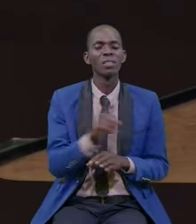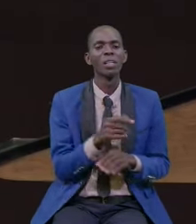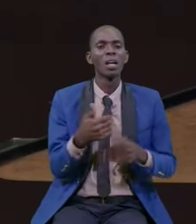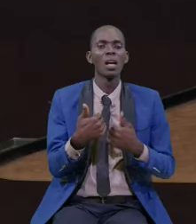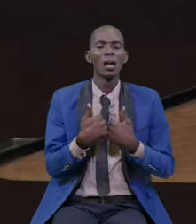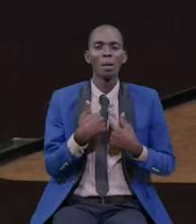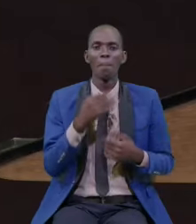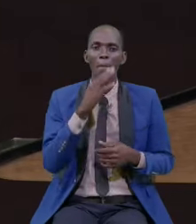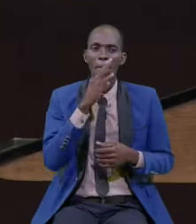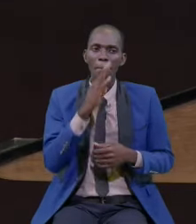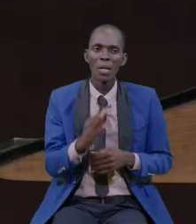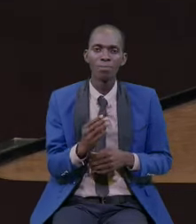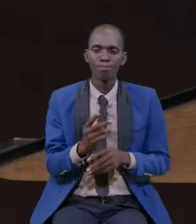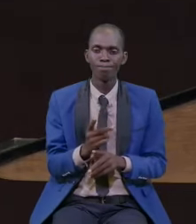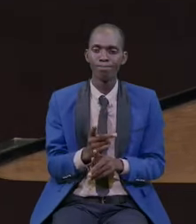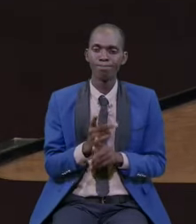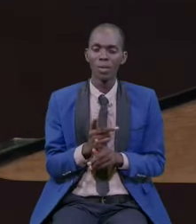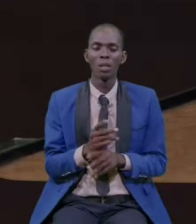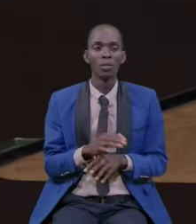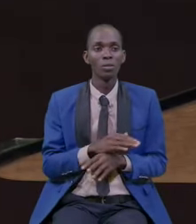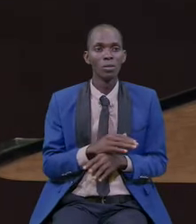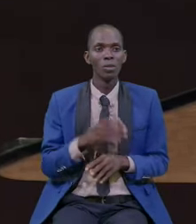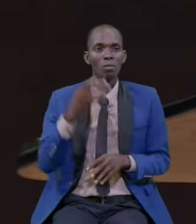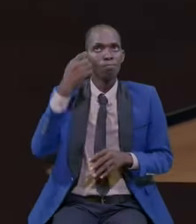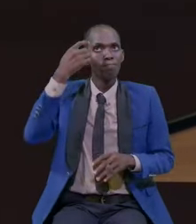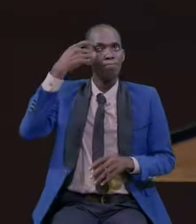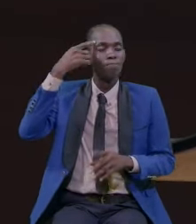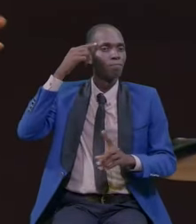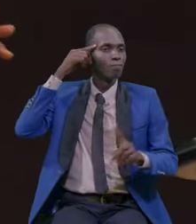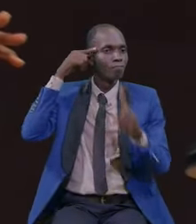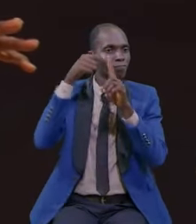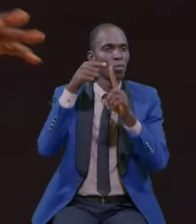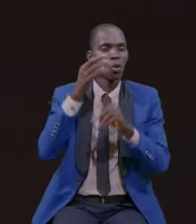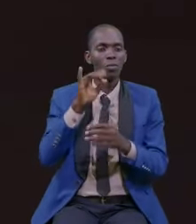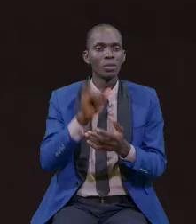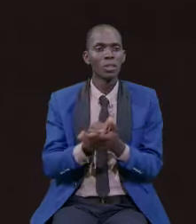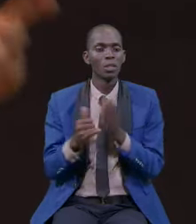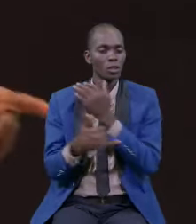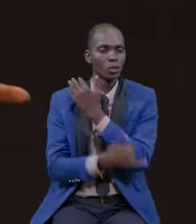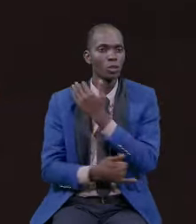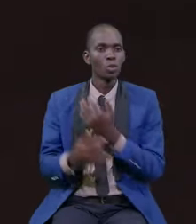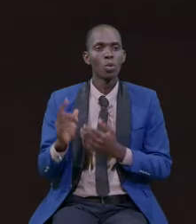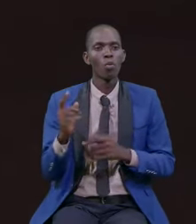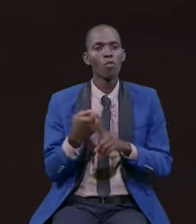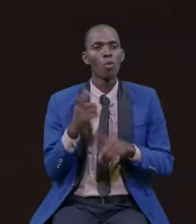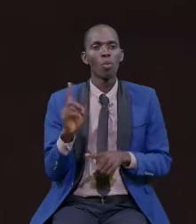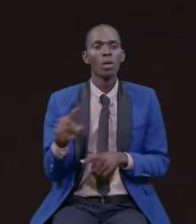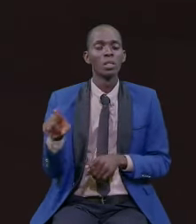been mindful of that country from whence they came, they